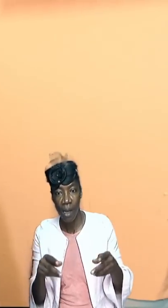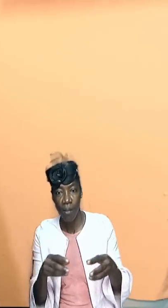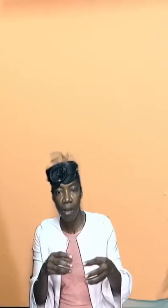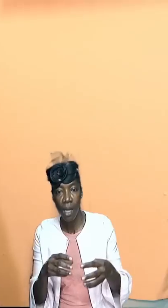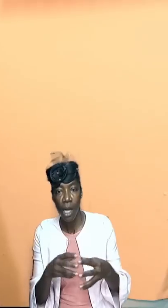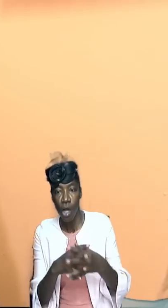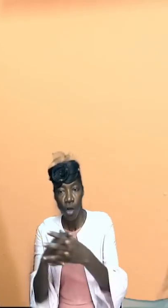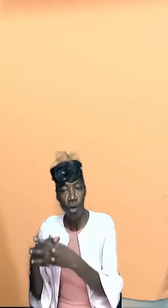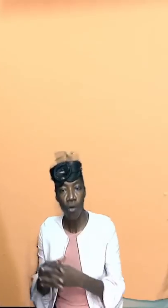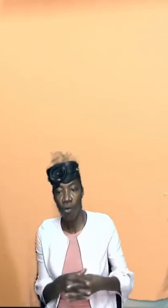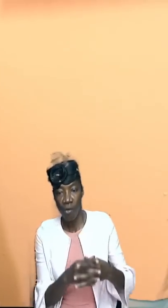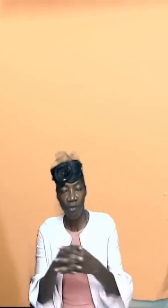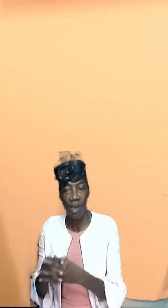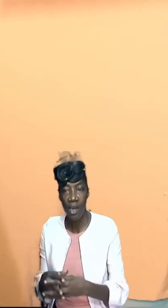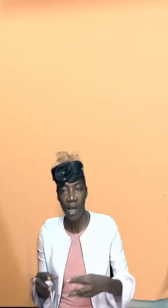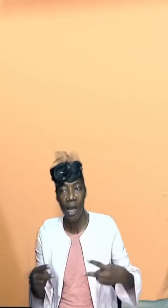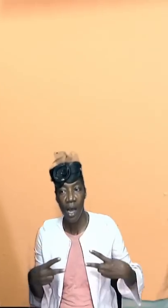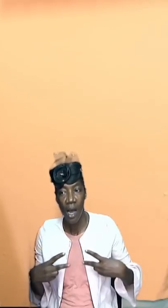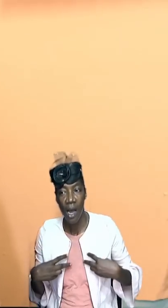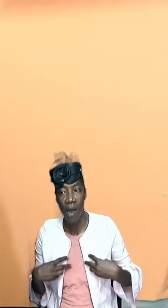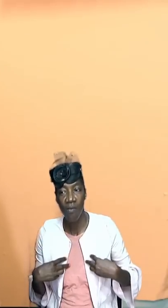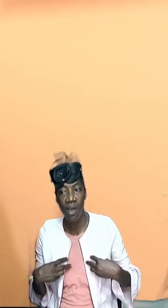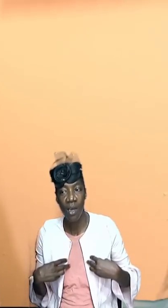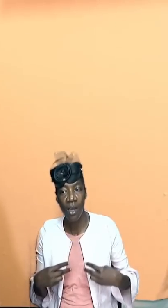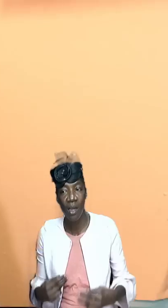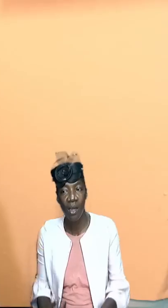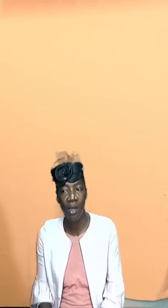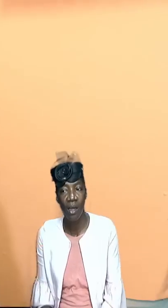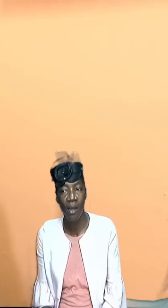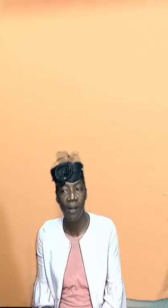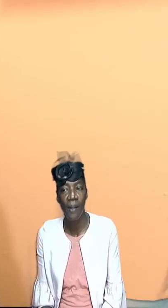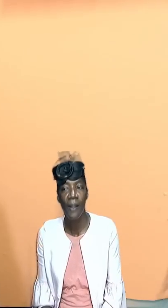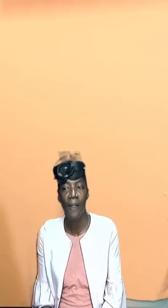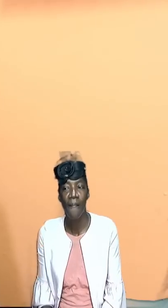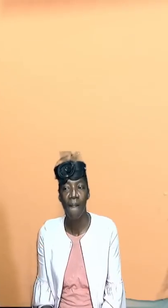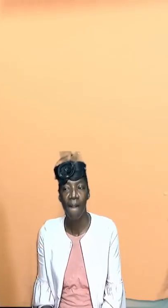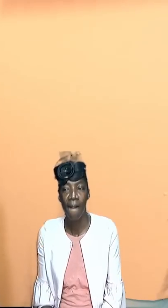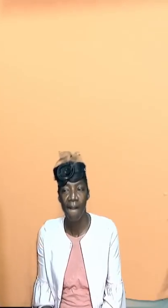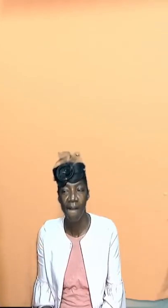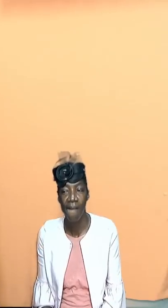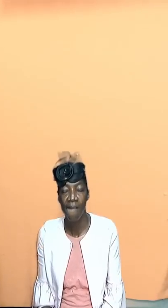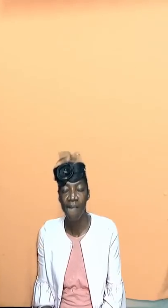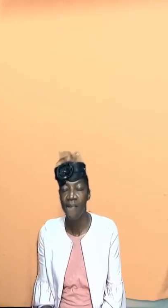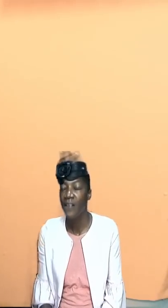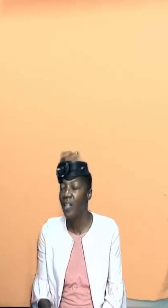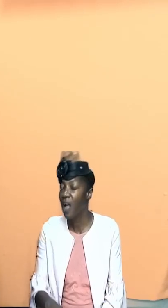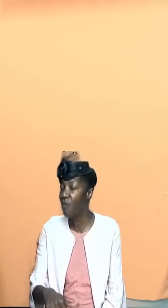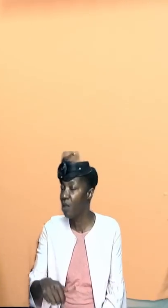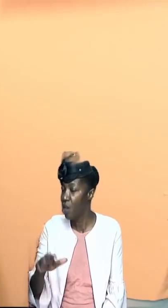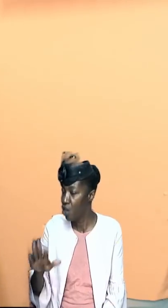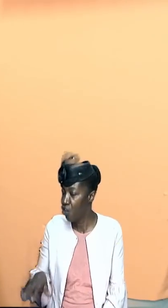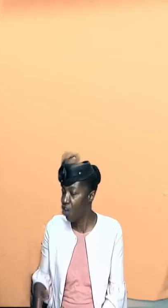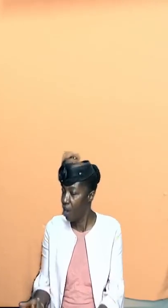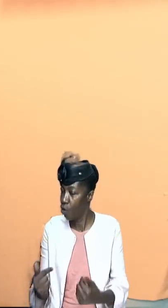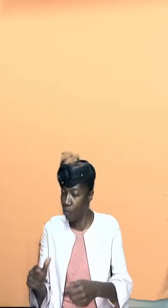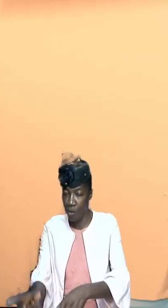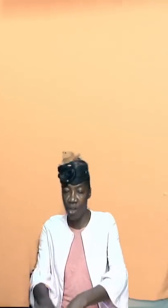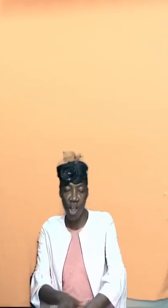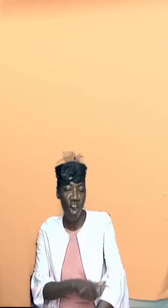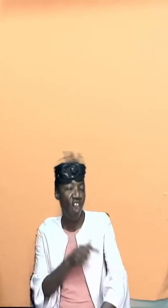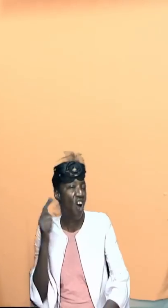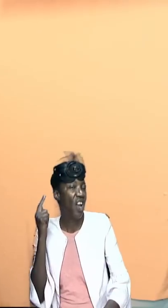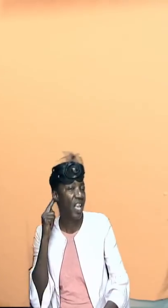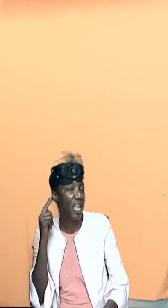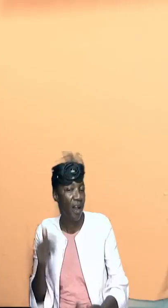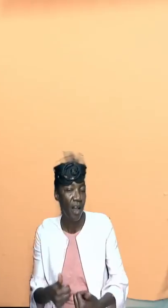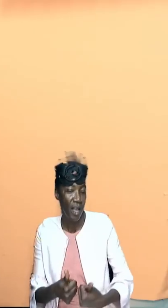you are going to have the offspring coming out with long hair like them. Because you have separated them,